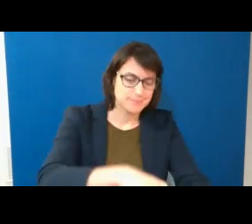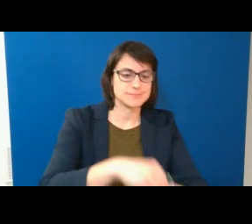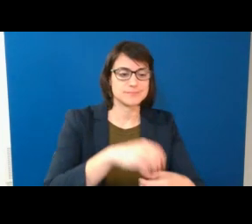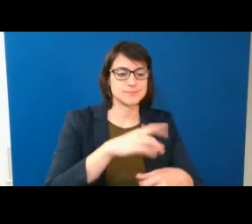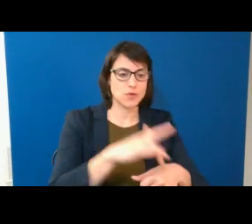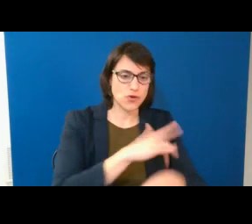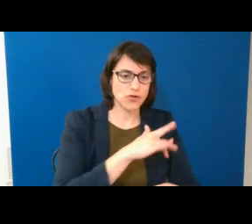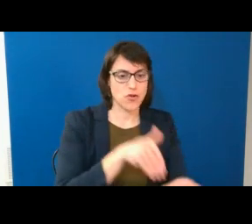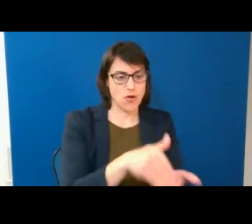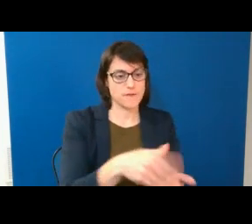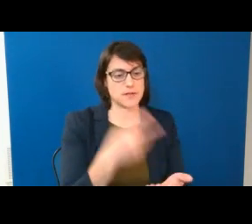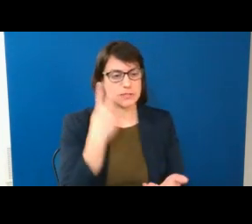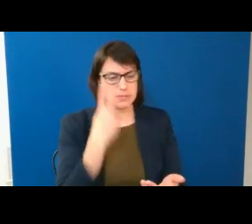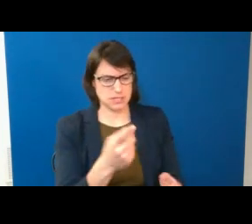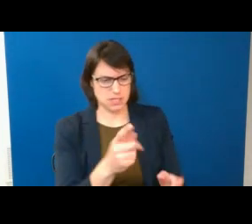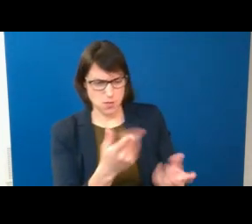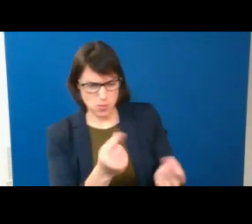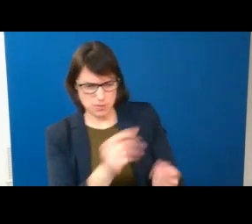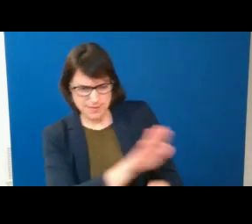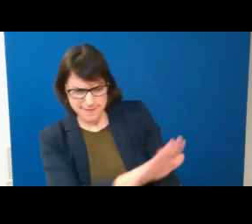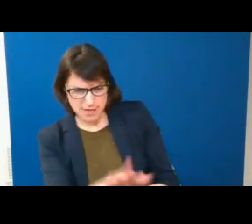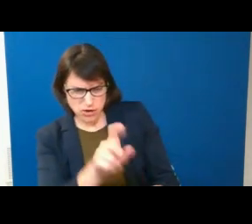own, and then figuring out where to meet in the middle.